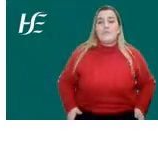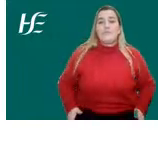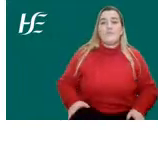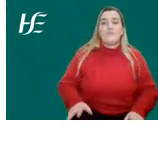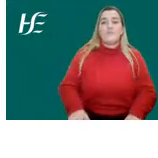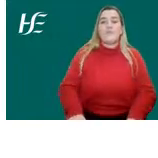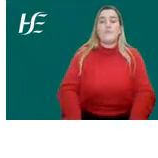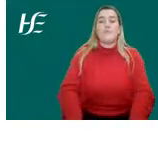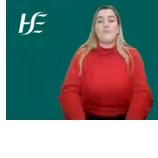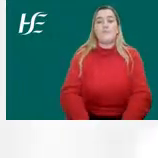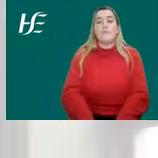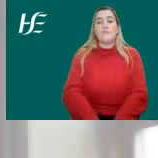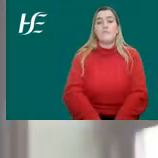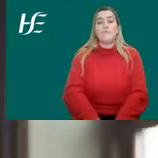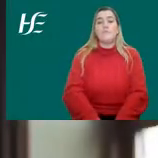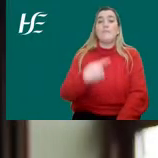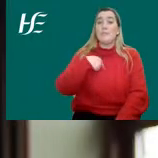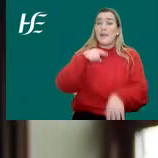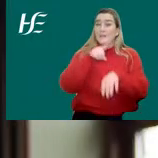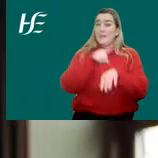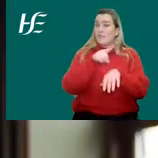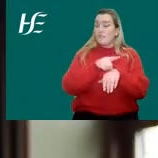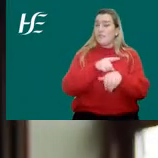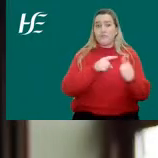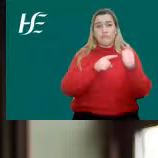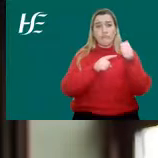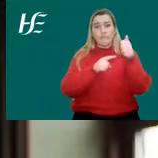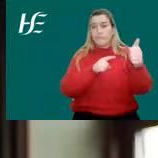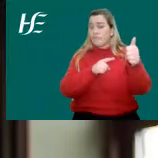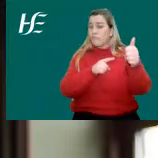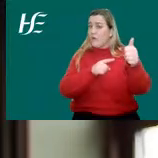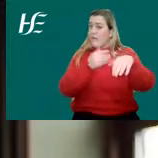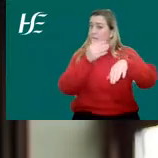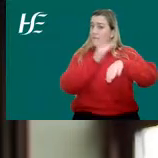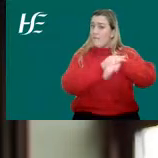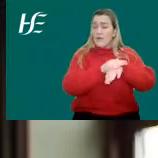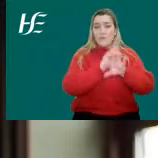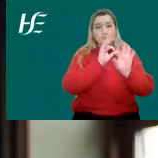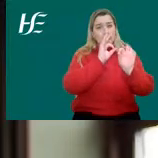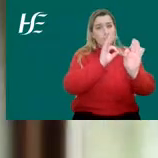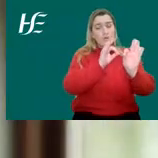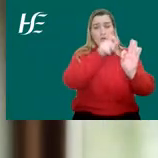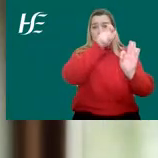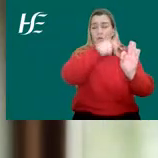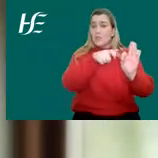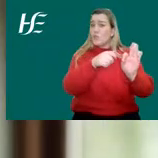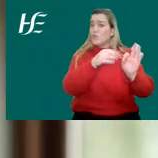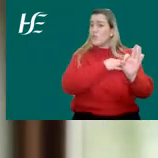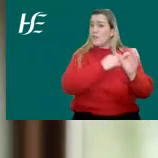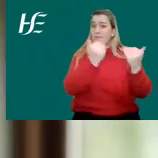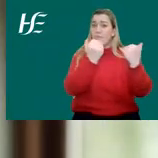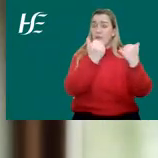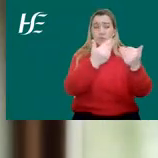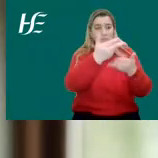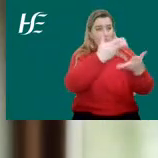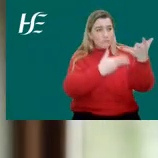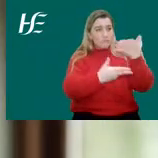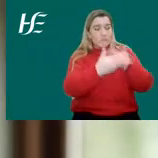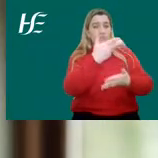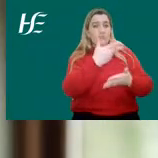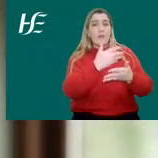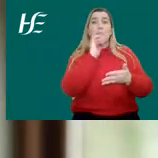My doctor is very good. My GP is very friendly and very informative and really wants to help. Through him I actually went to